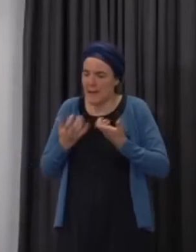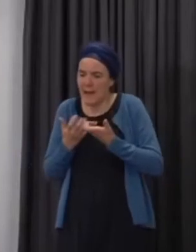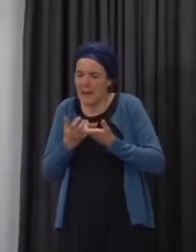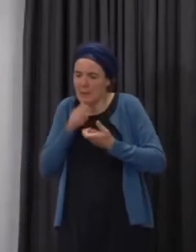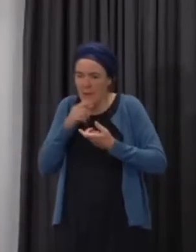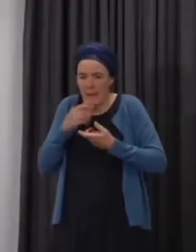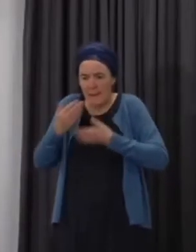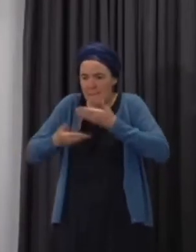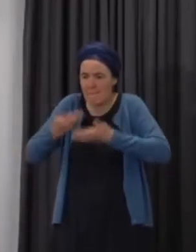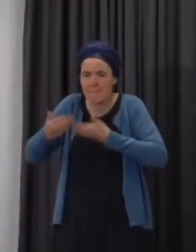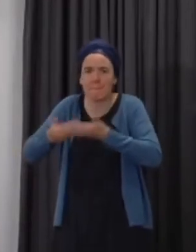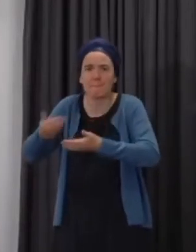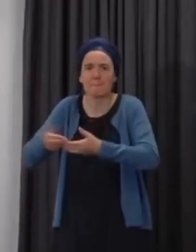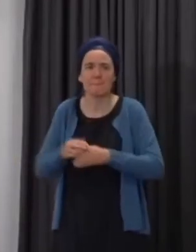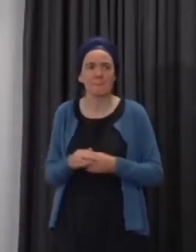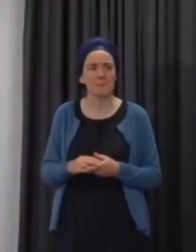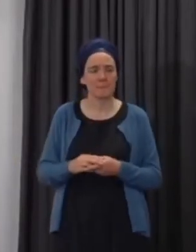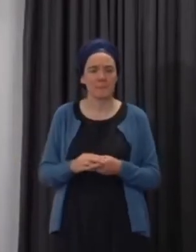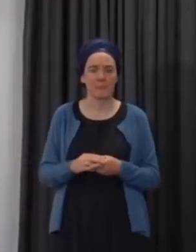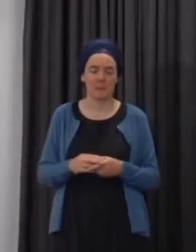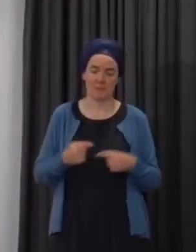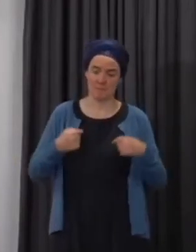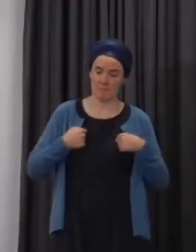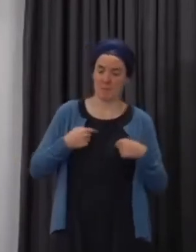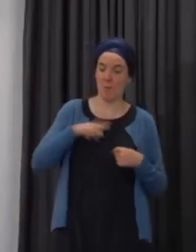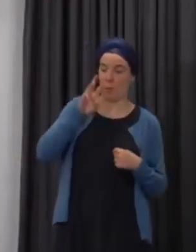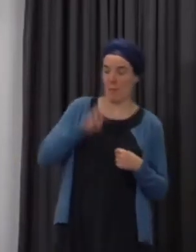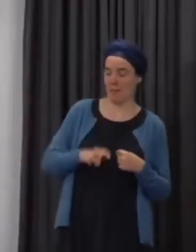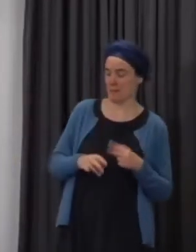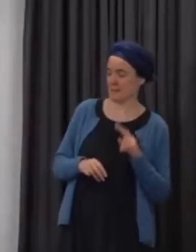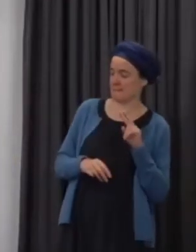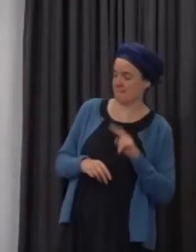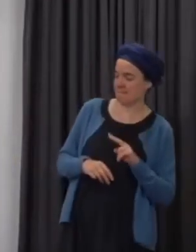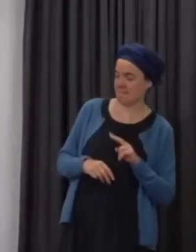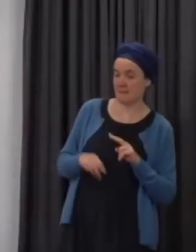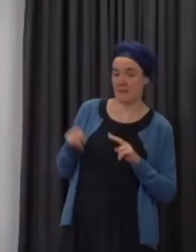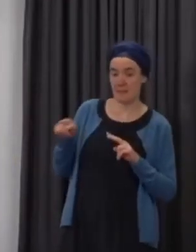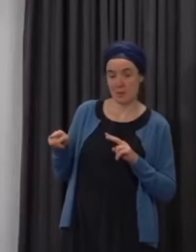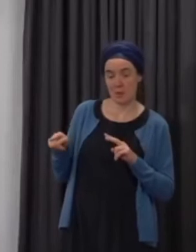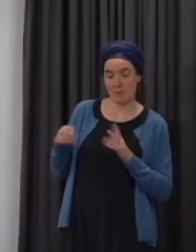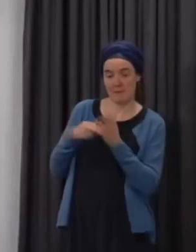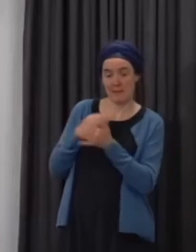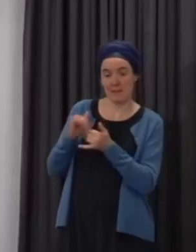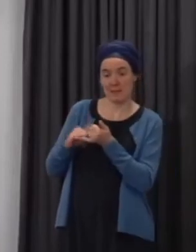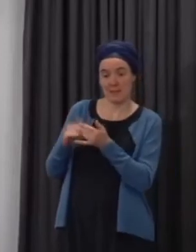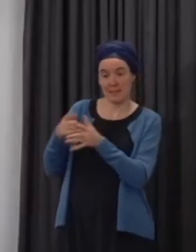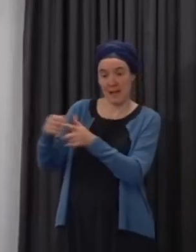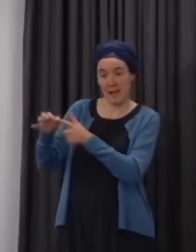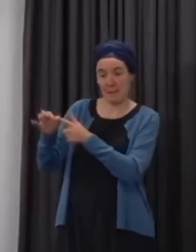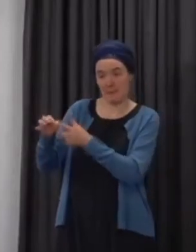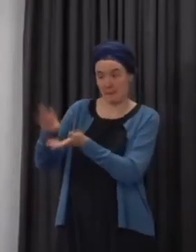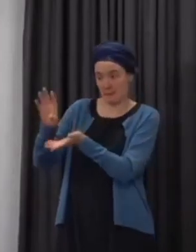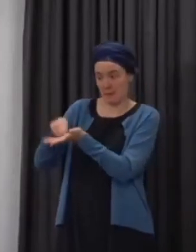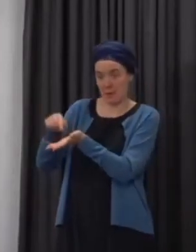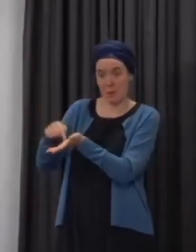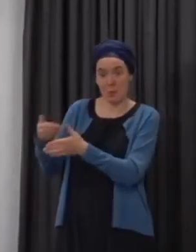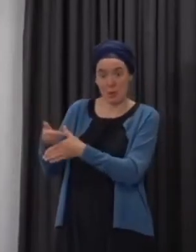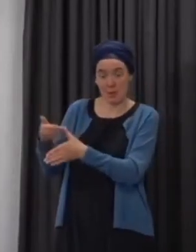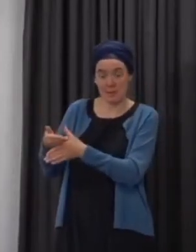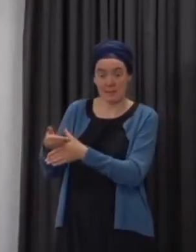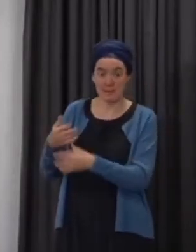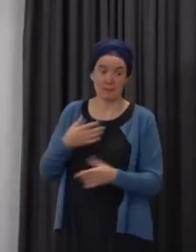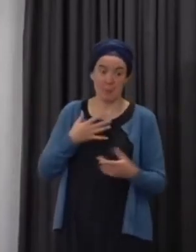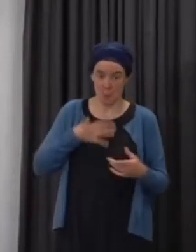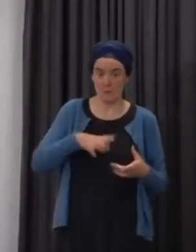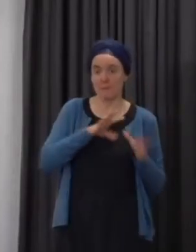Now, from my point of view here in Wales, if the NHSX app works, then as I said before, I'd want us to be part of it.